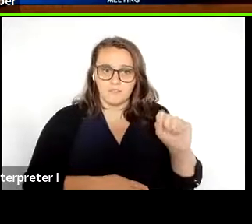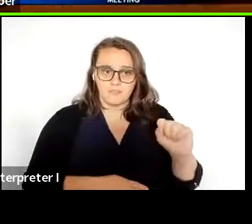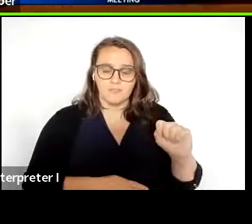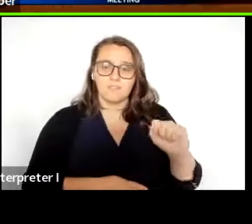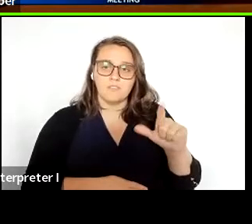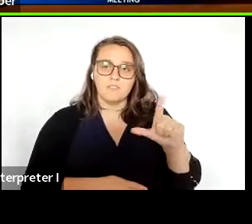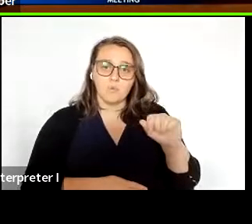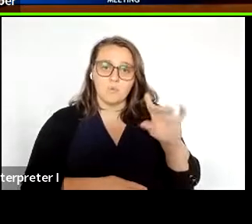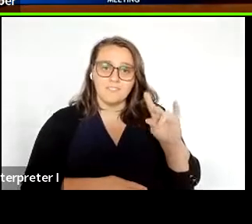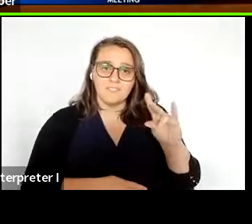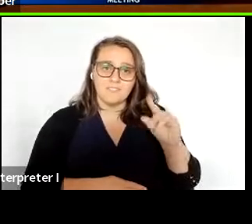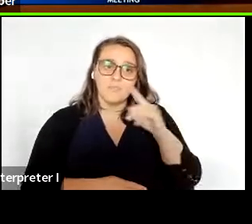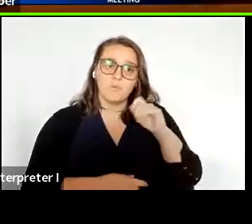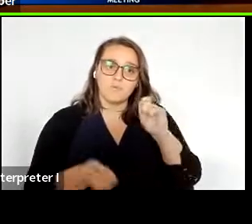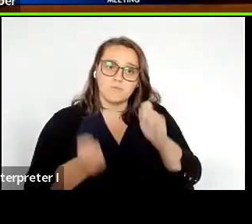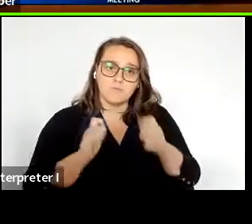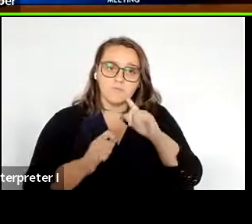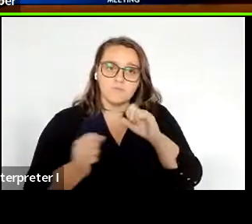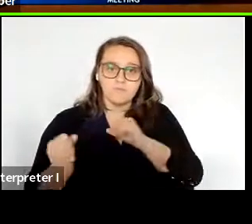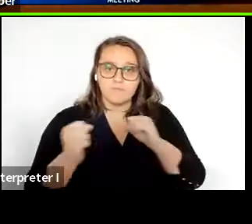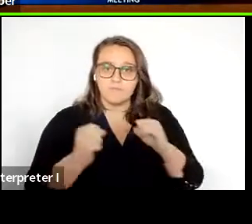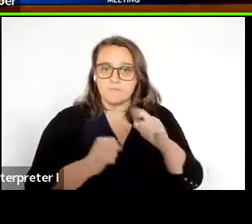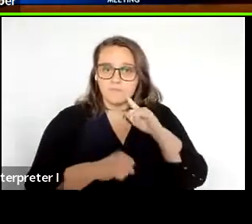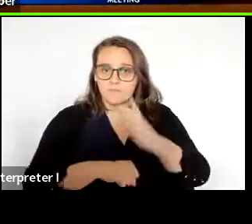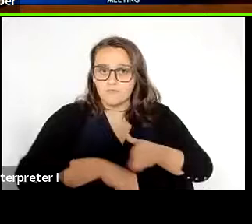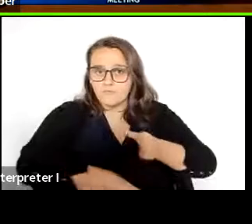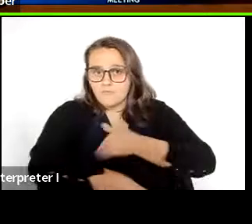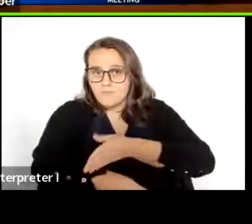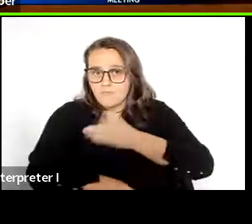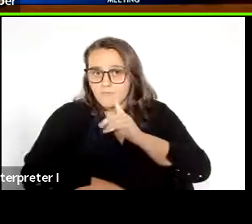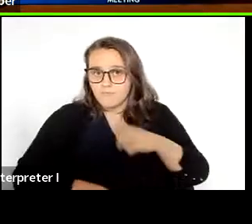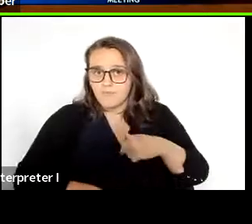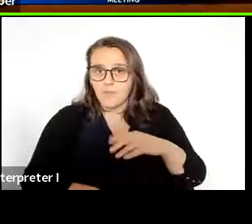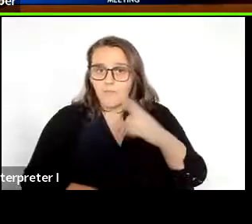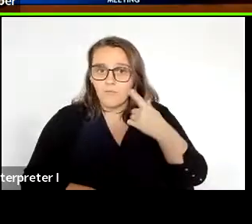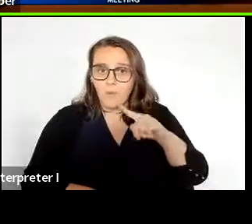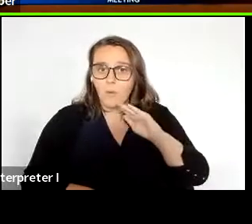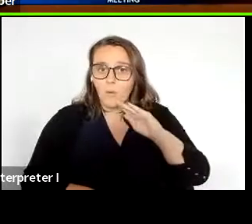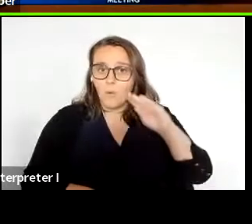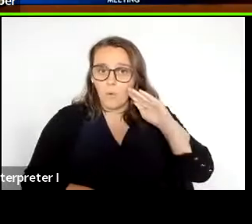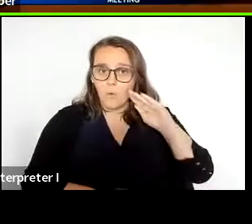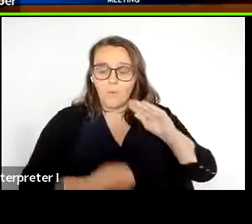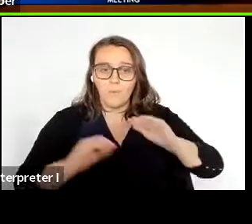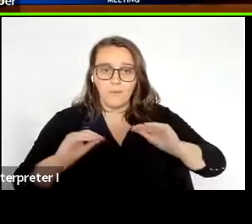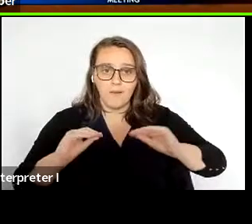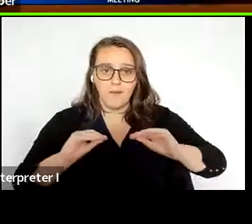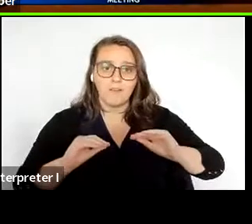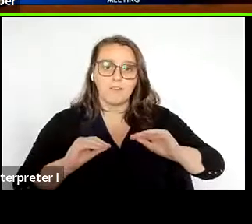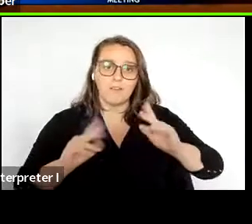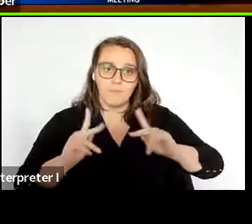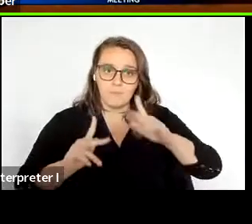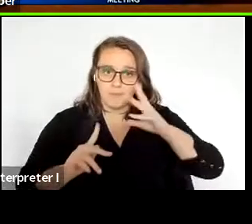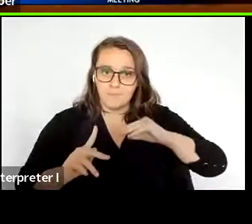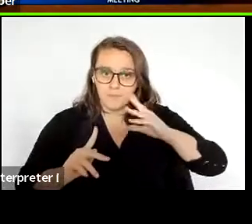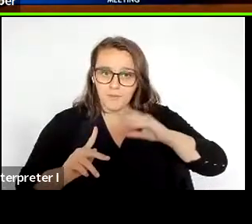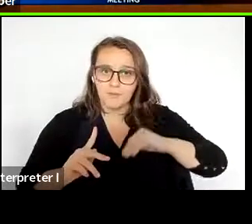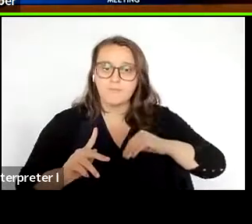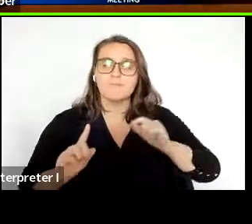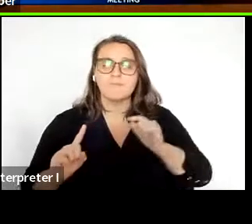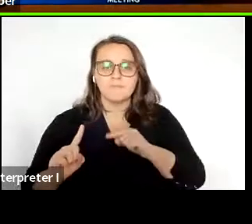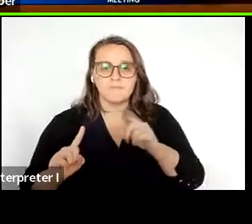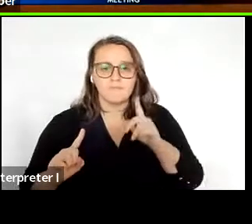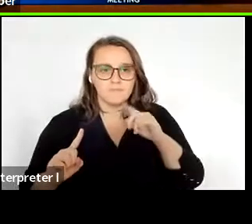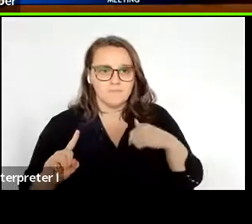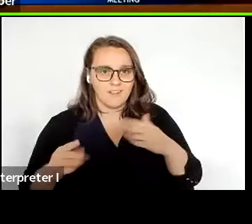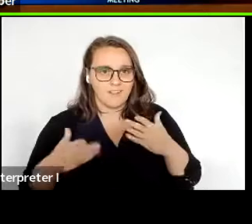Homeless Services Reform Act. And since that time, we've funded thousands of units of housing for those experiencing homelessness. This legislation allows us